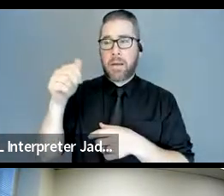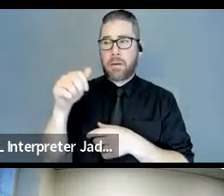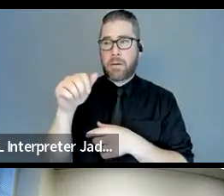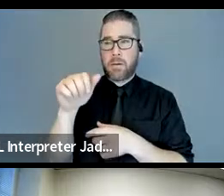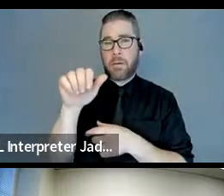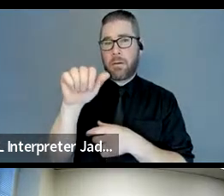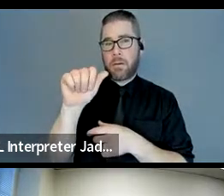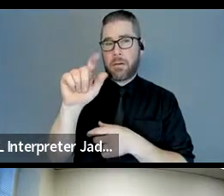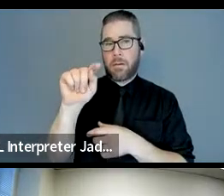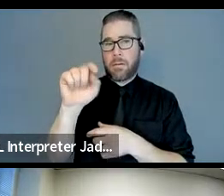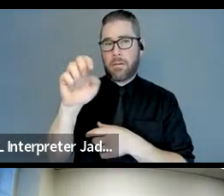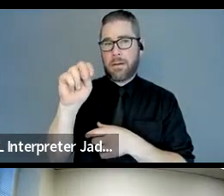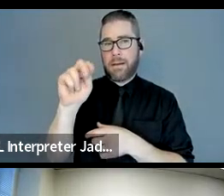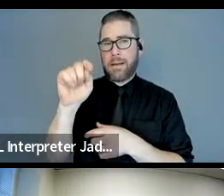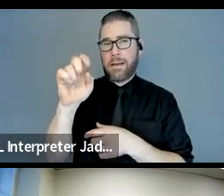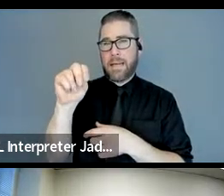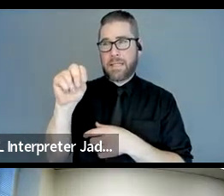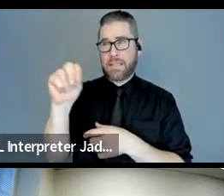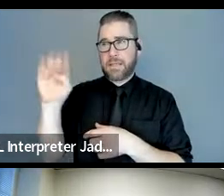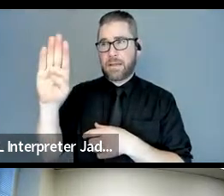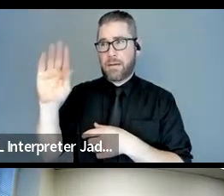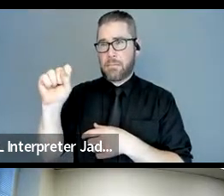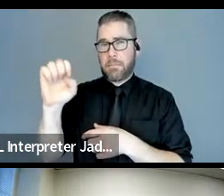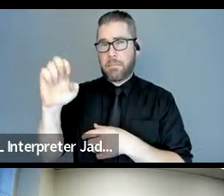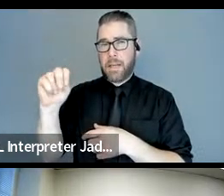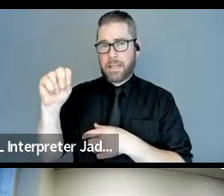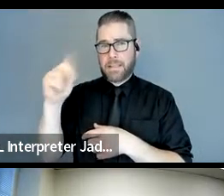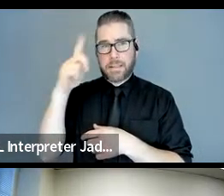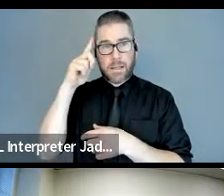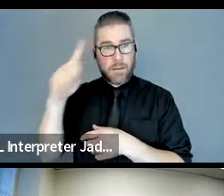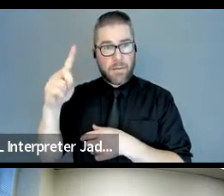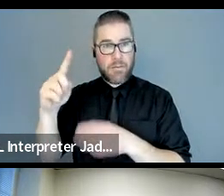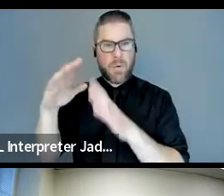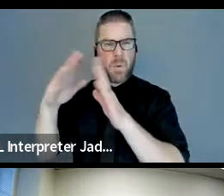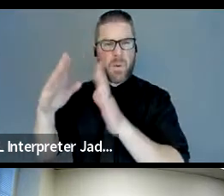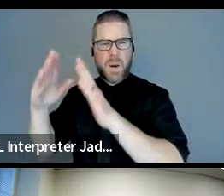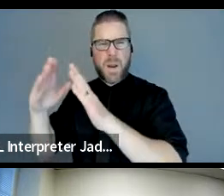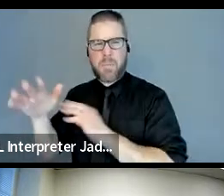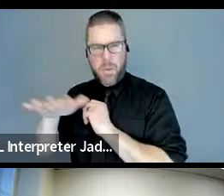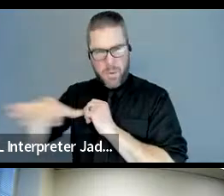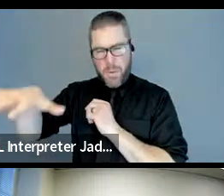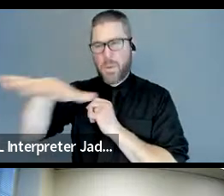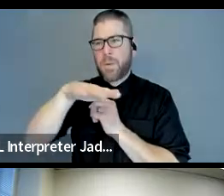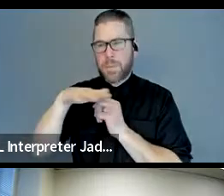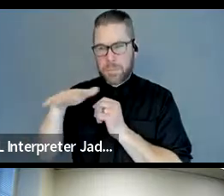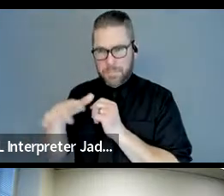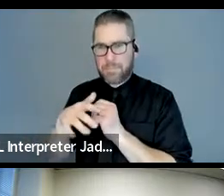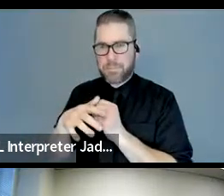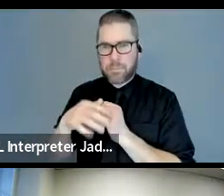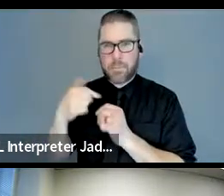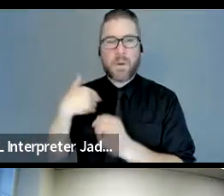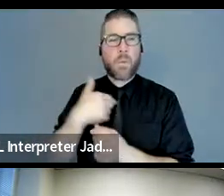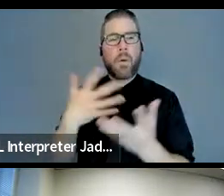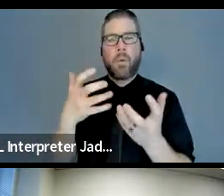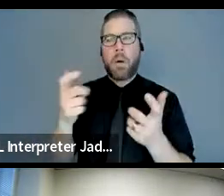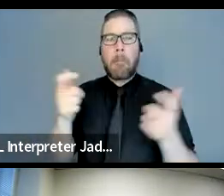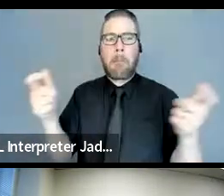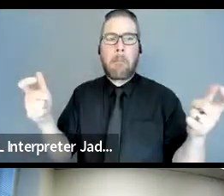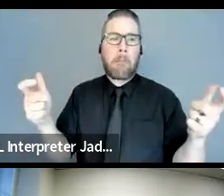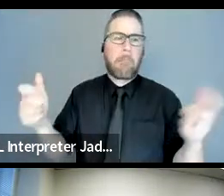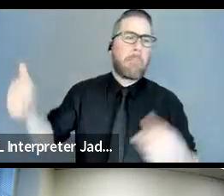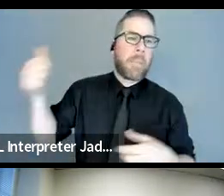neighborhood, working with the county in terms of accommodating a larger pond, if you will, to